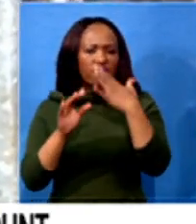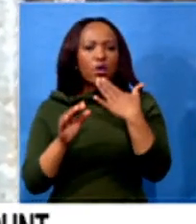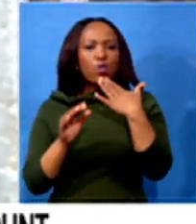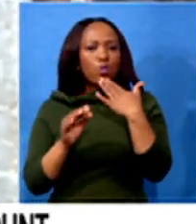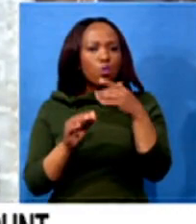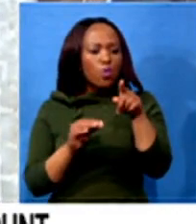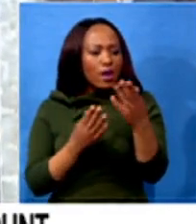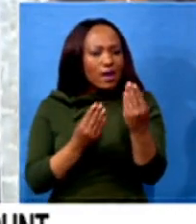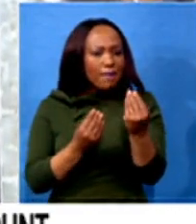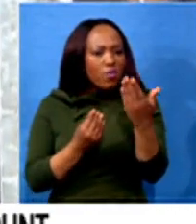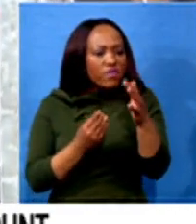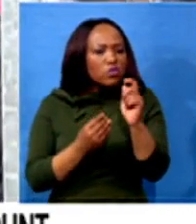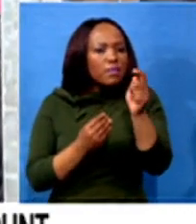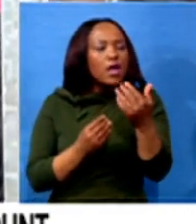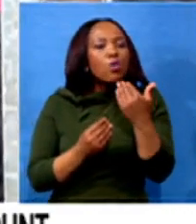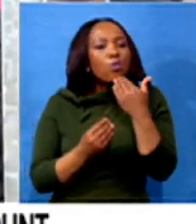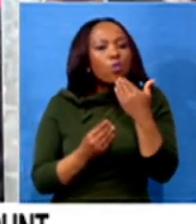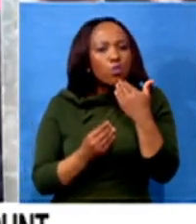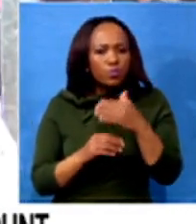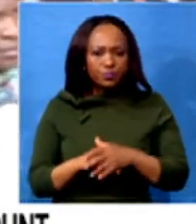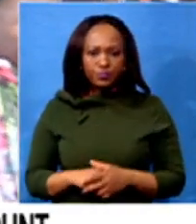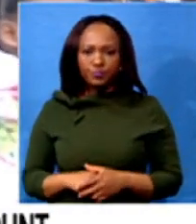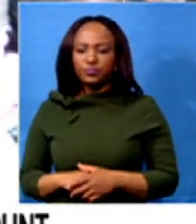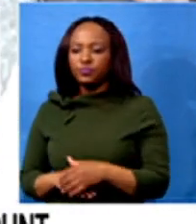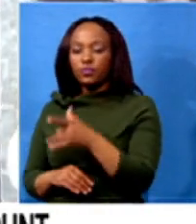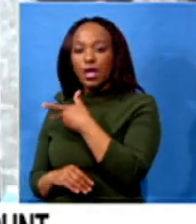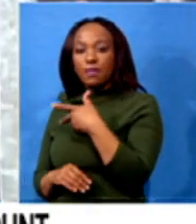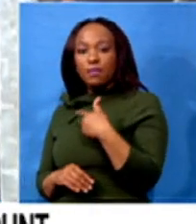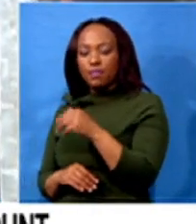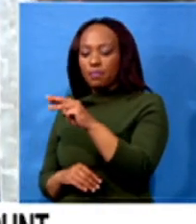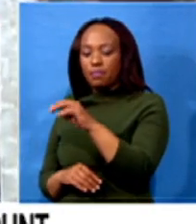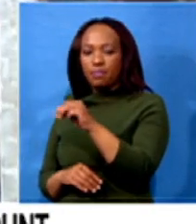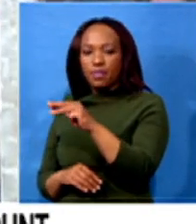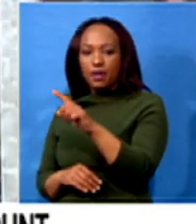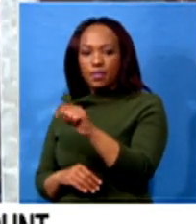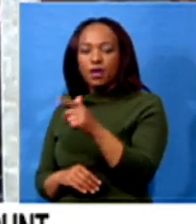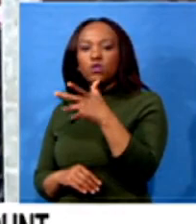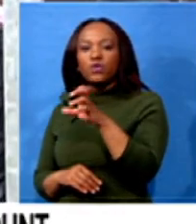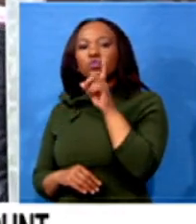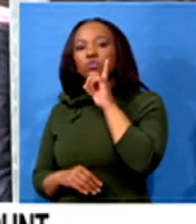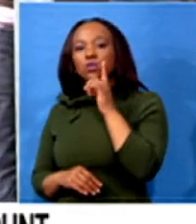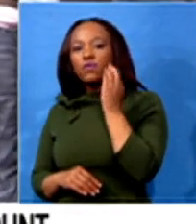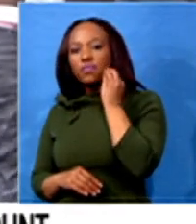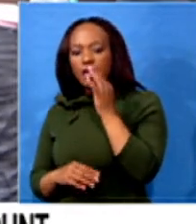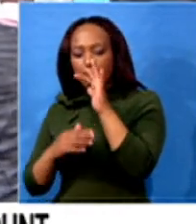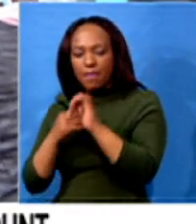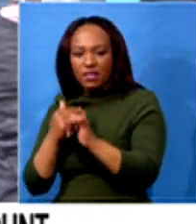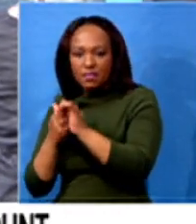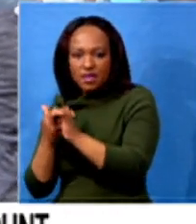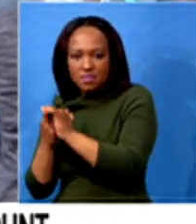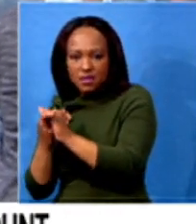did we actually pay. Now, Ms. Memela, you say that you verify those details every month,